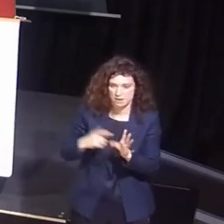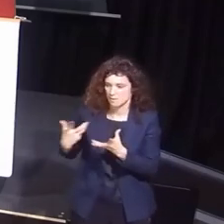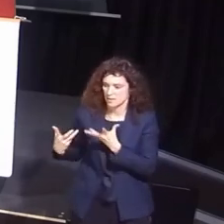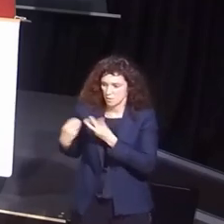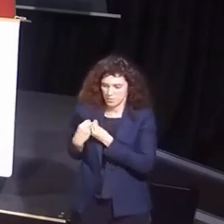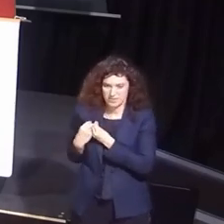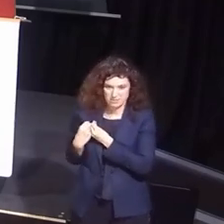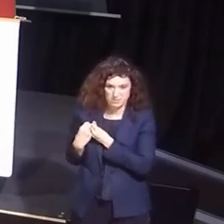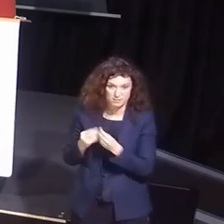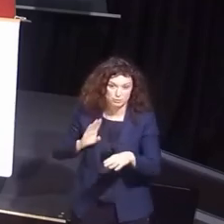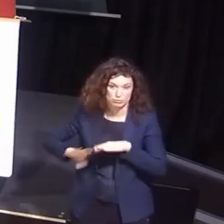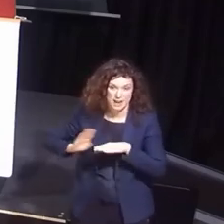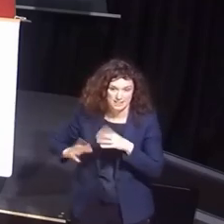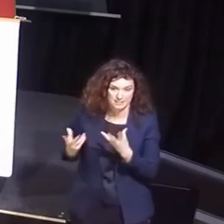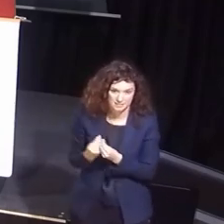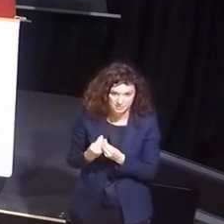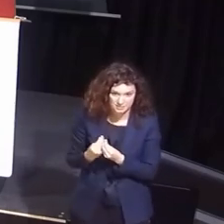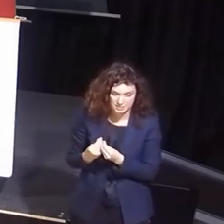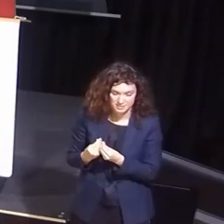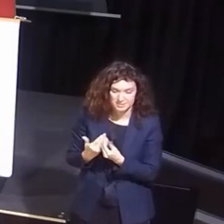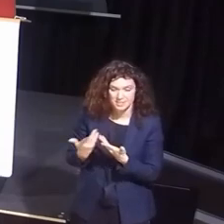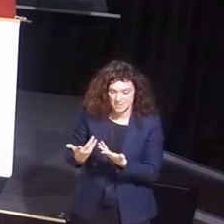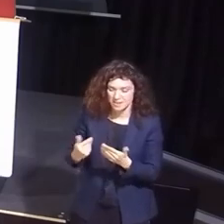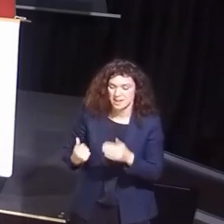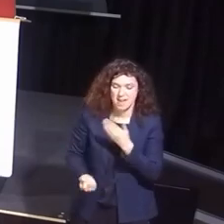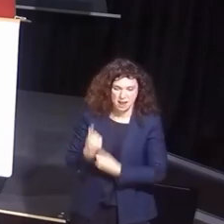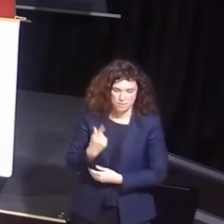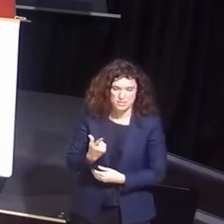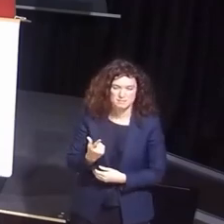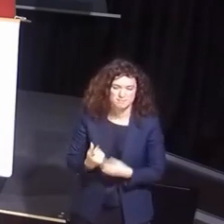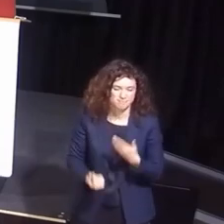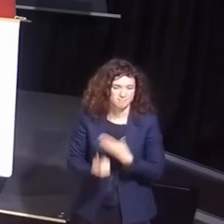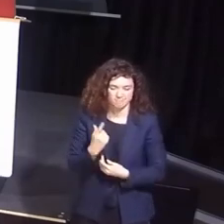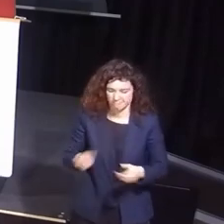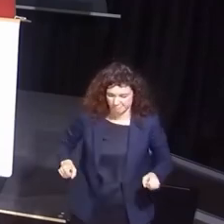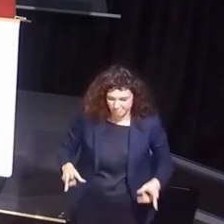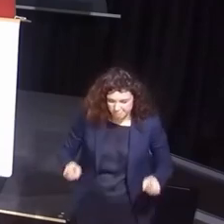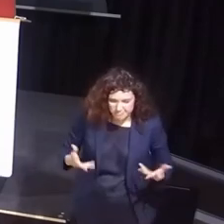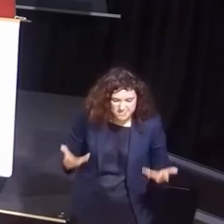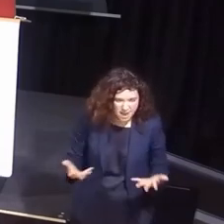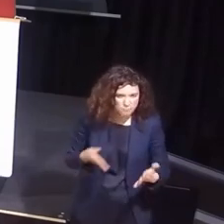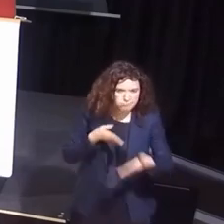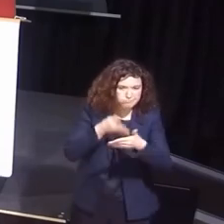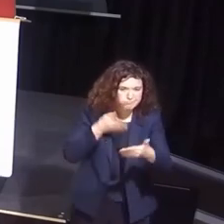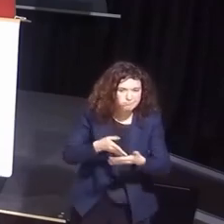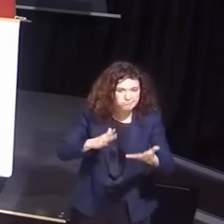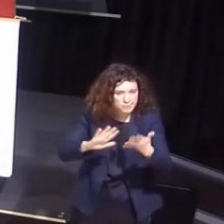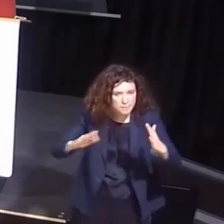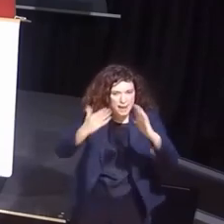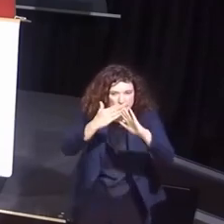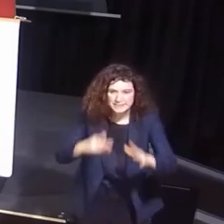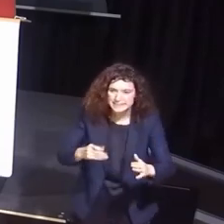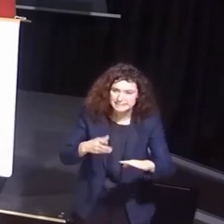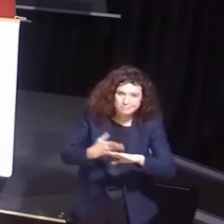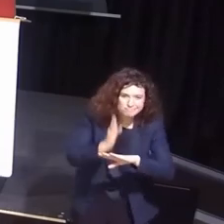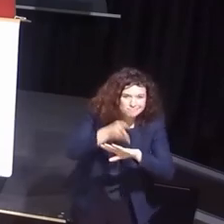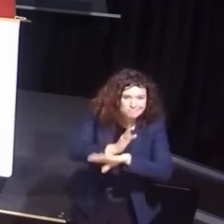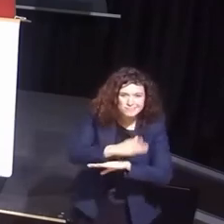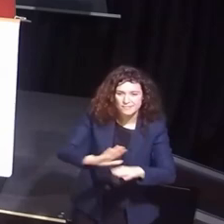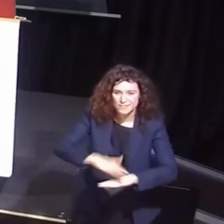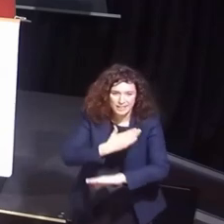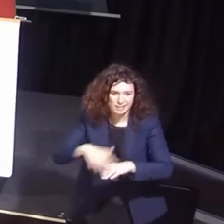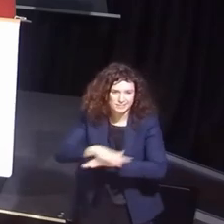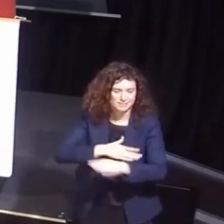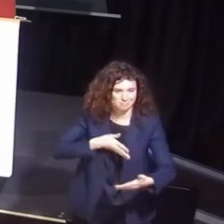grass and fields and mountains. And so this game was very special to me because it took those menial tasks that I have a really hard time with and I